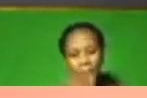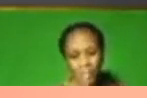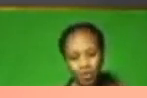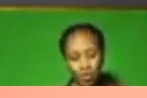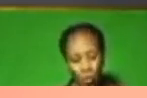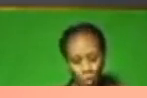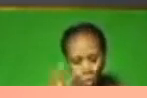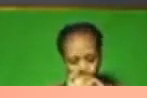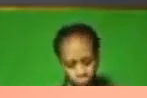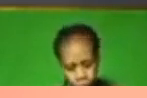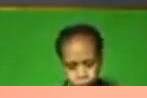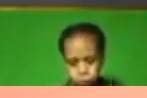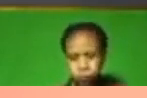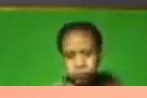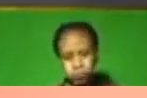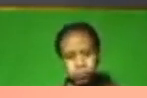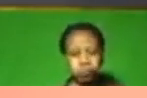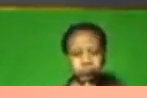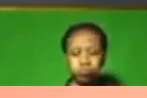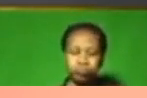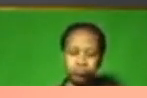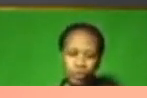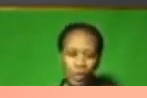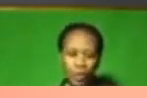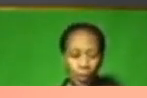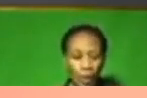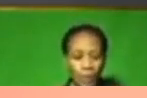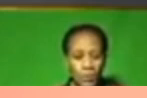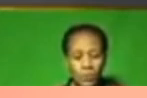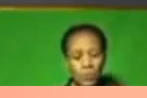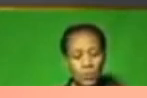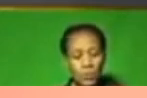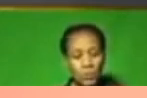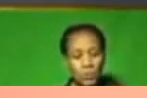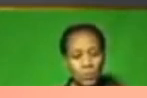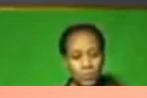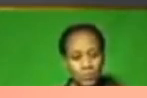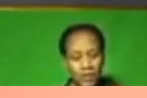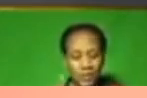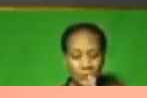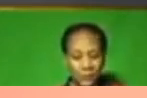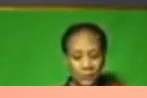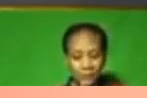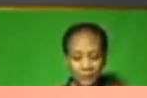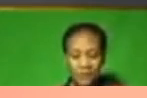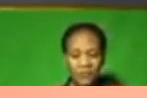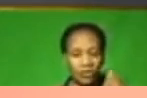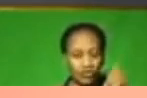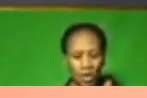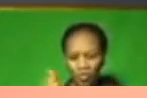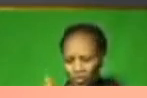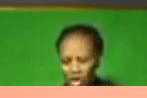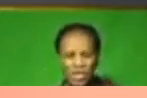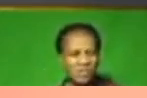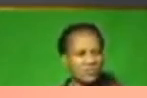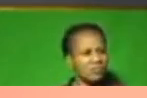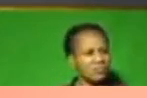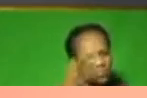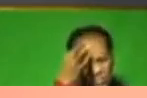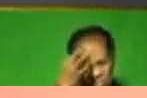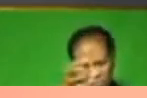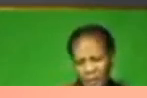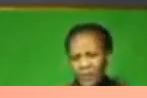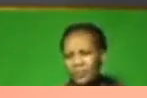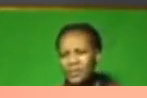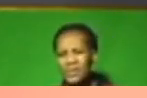effective coordination, cooperation across various entities and structures of